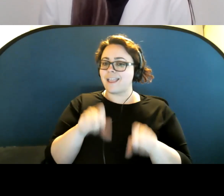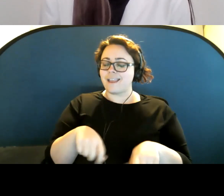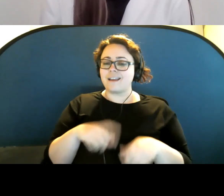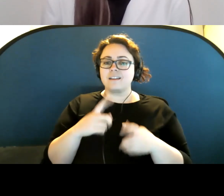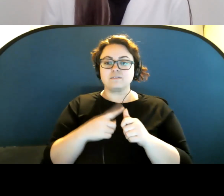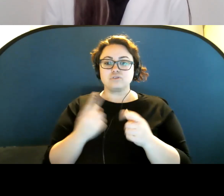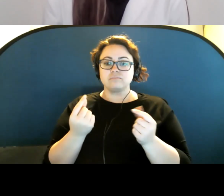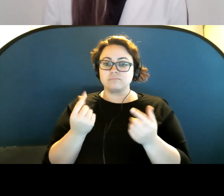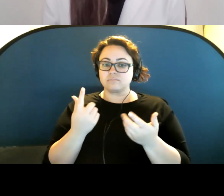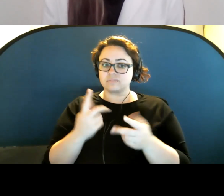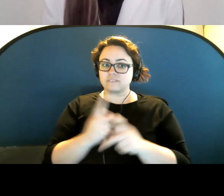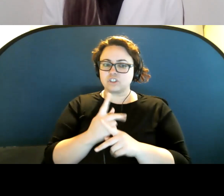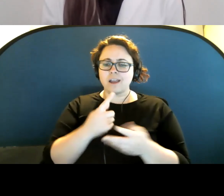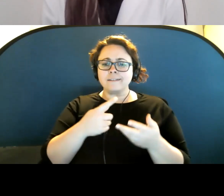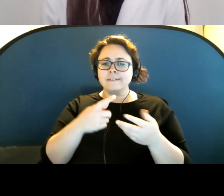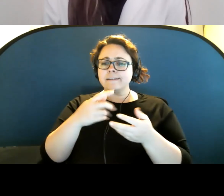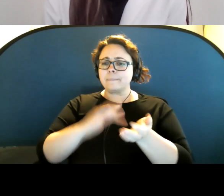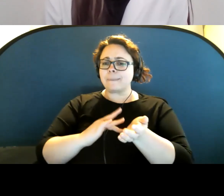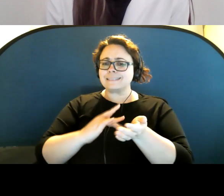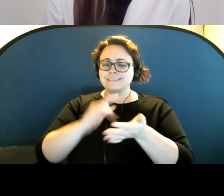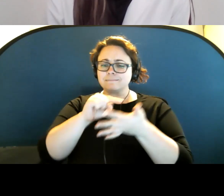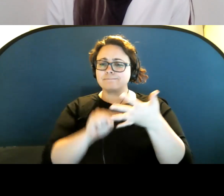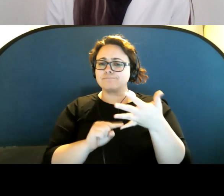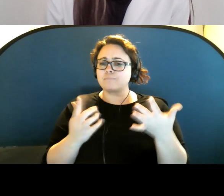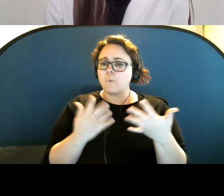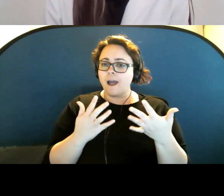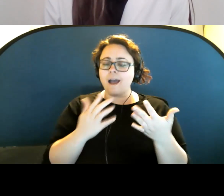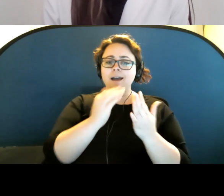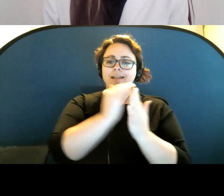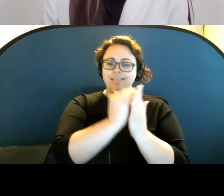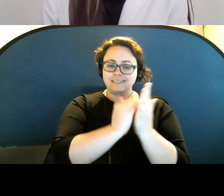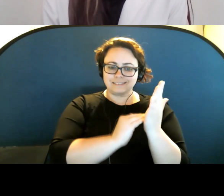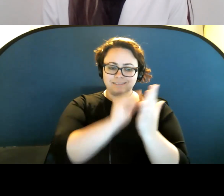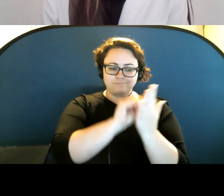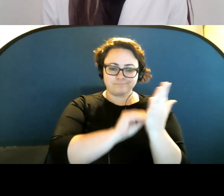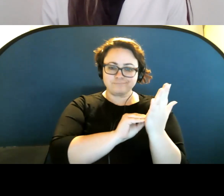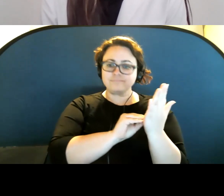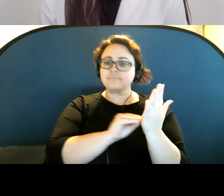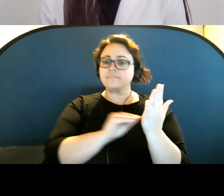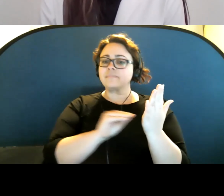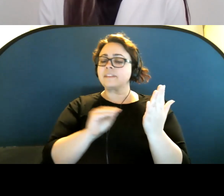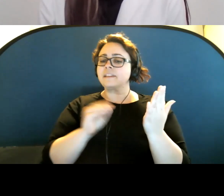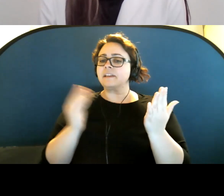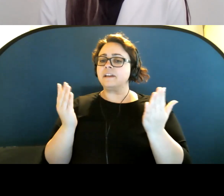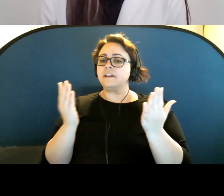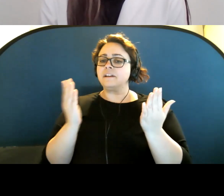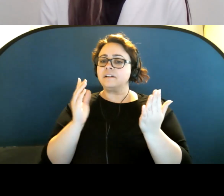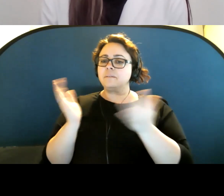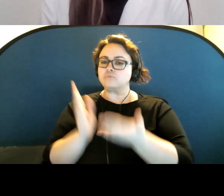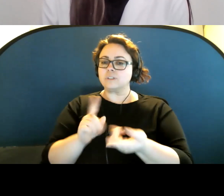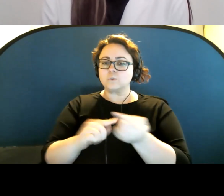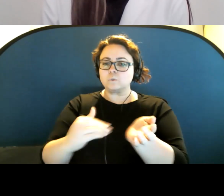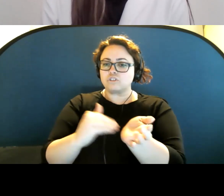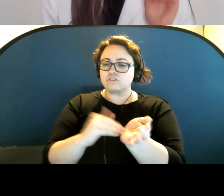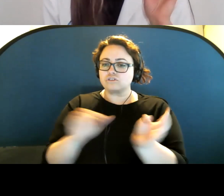this person is taking, make a list, perhaps review it with the doctor. And something that I think everyone could do is just